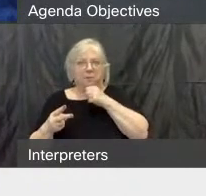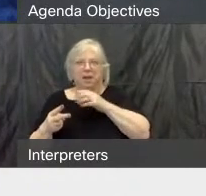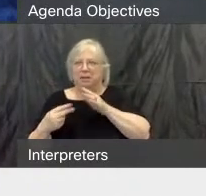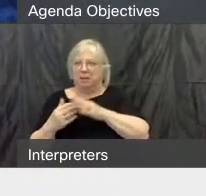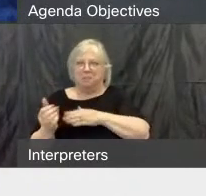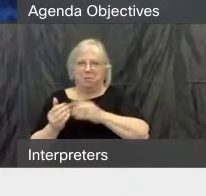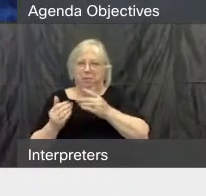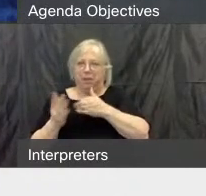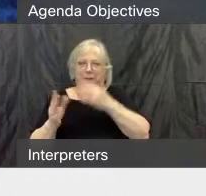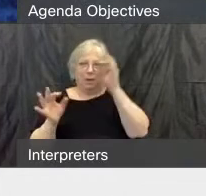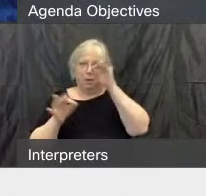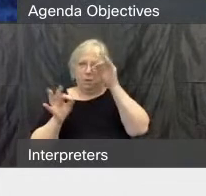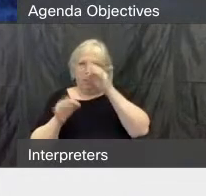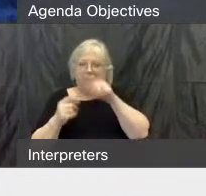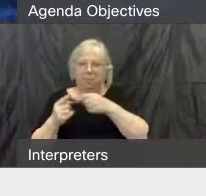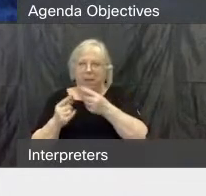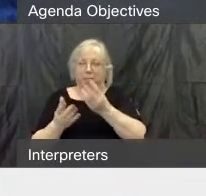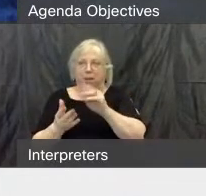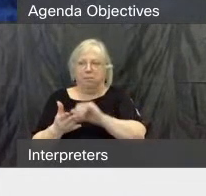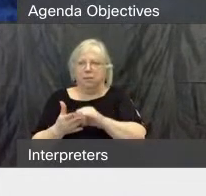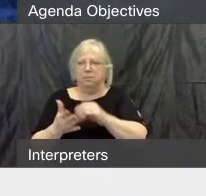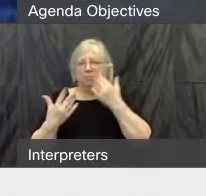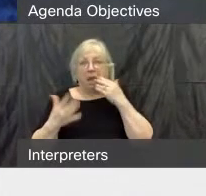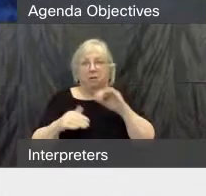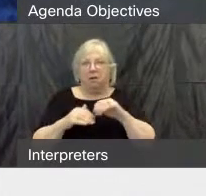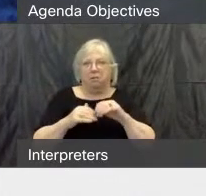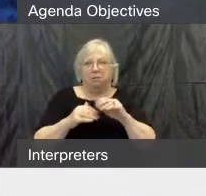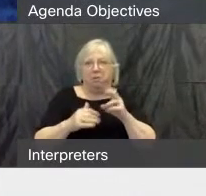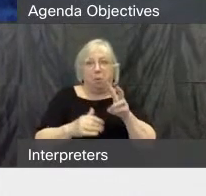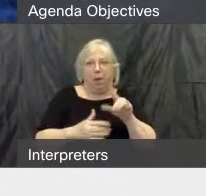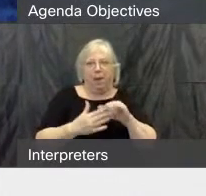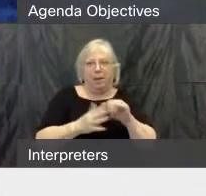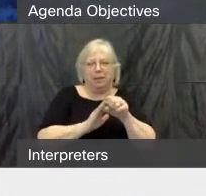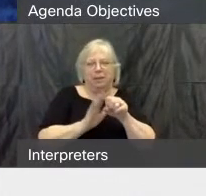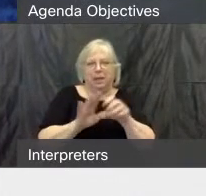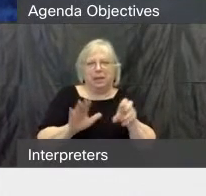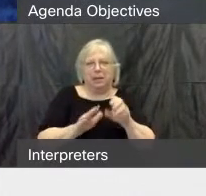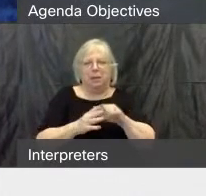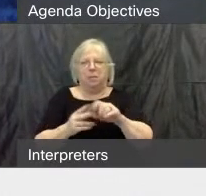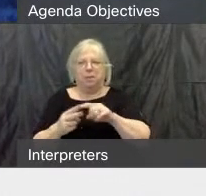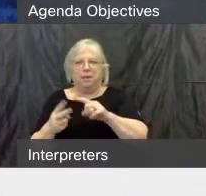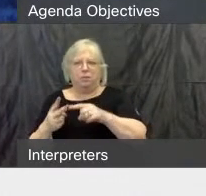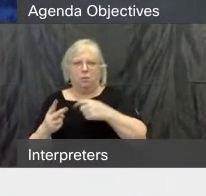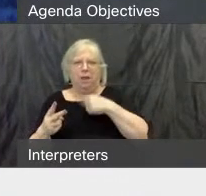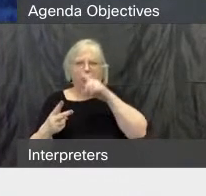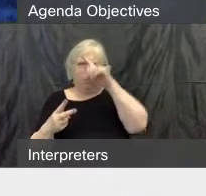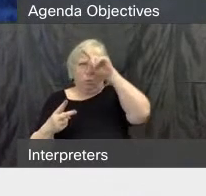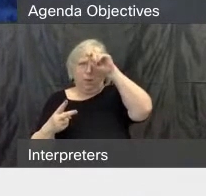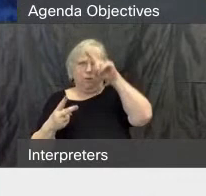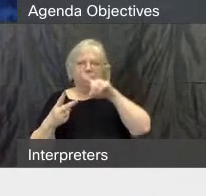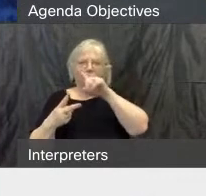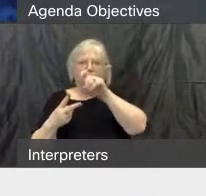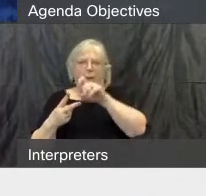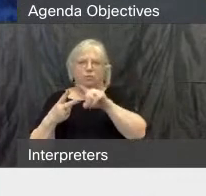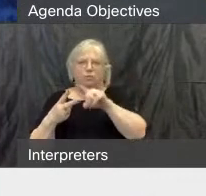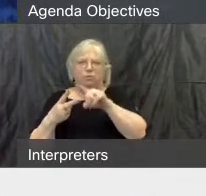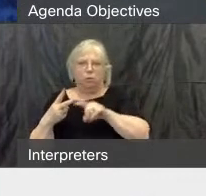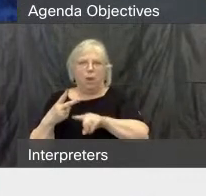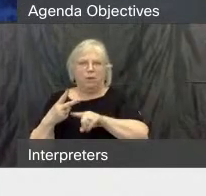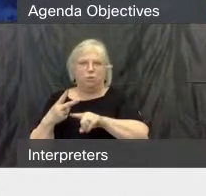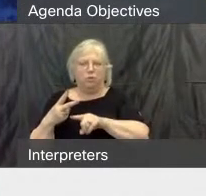about them, and I know how the state does it. But these two, I got some question marks on that.